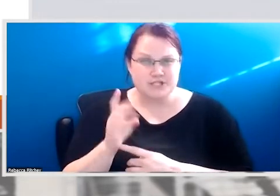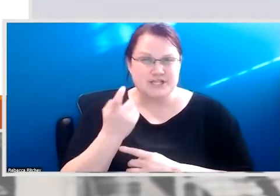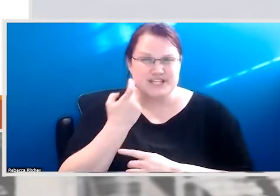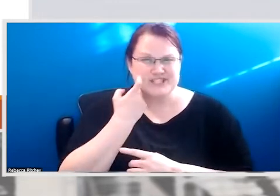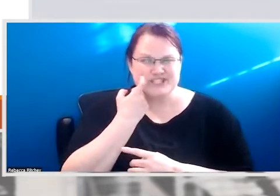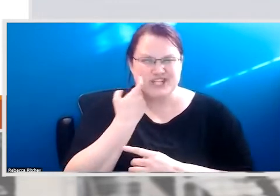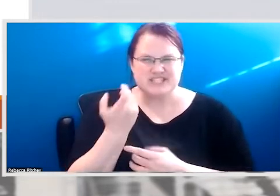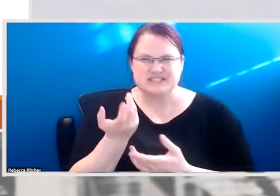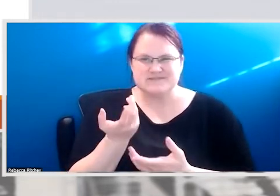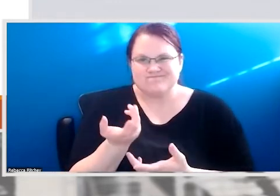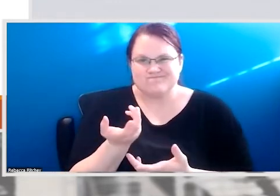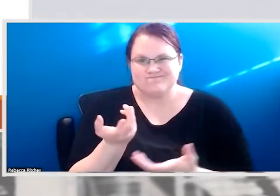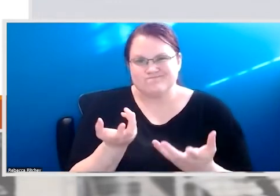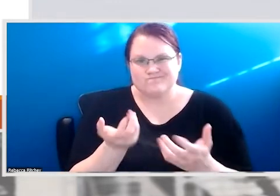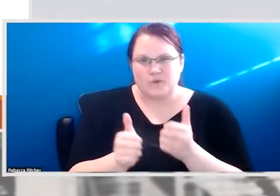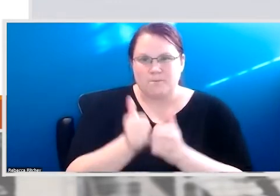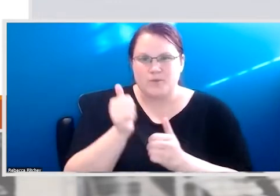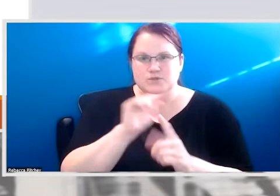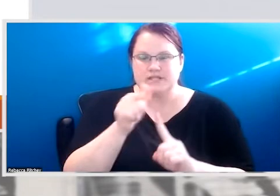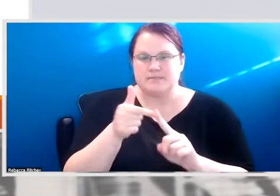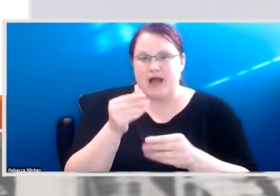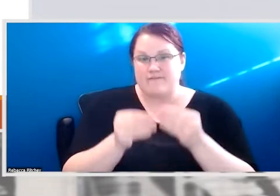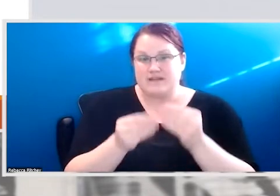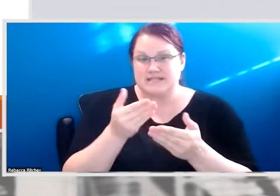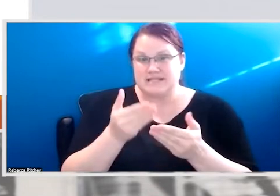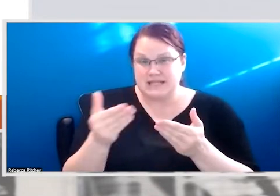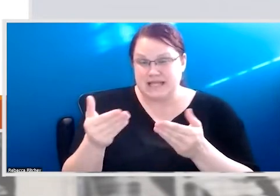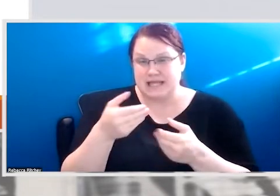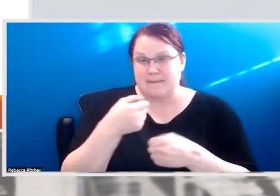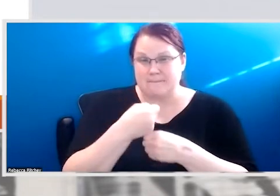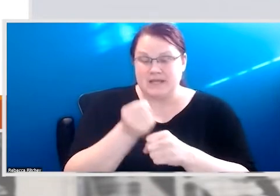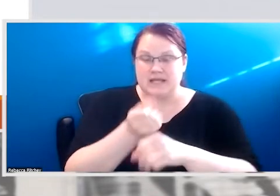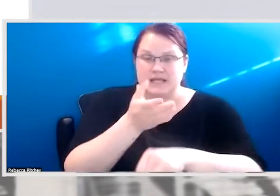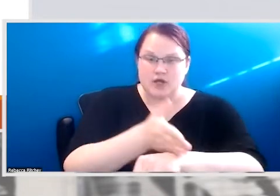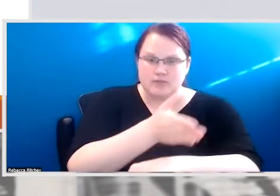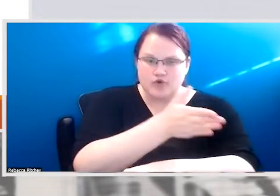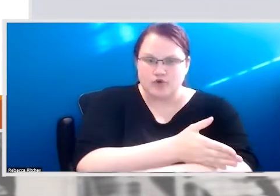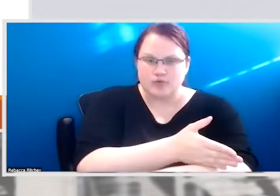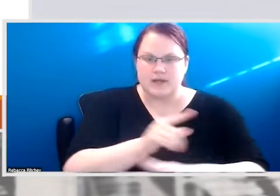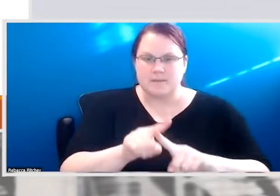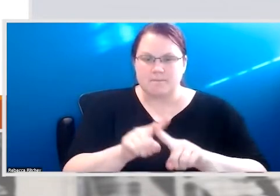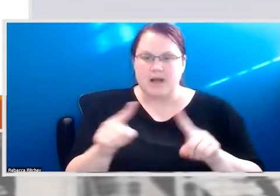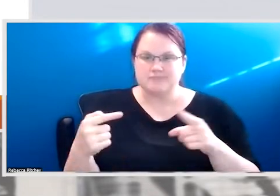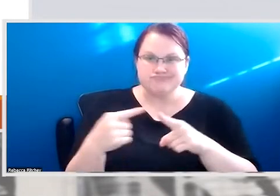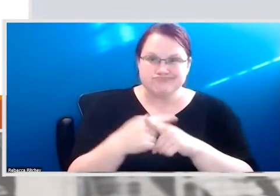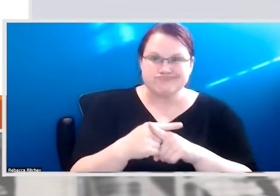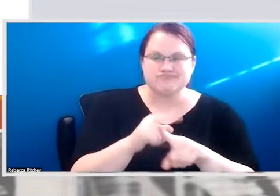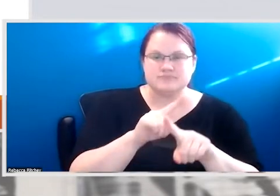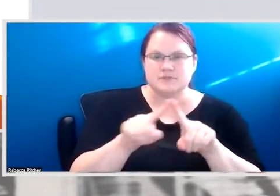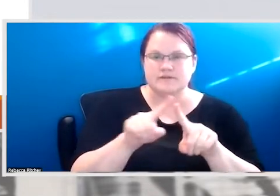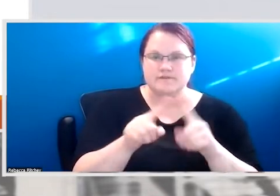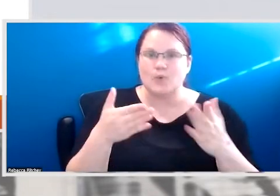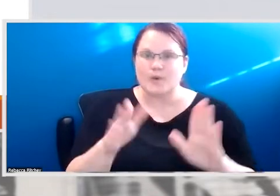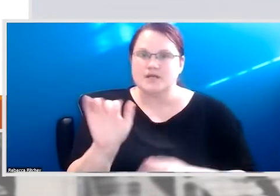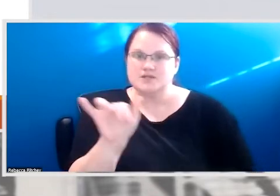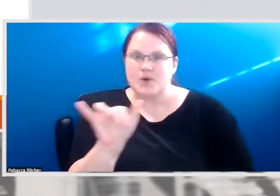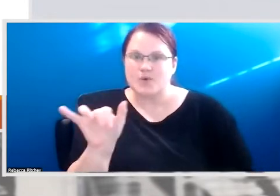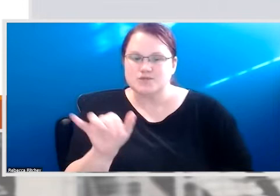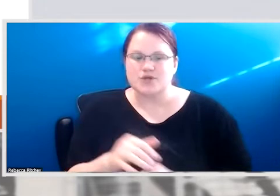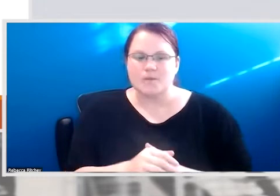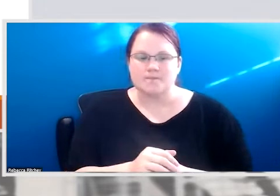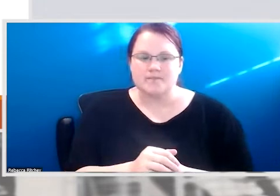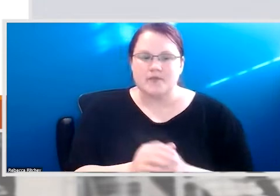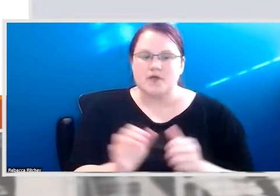just mostly about fixing things and making improvements, but actually, it does intersect in some interesting ways